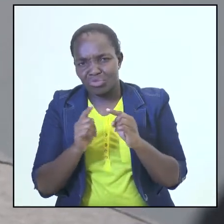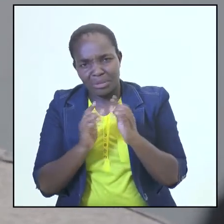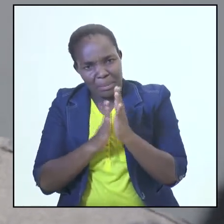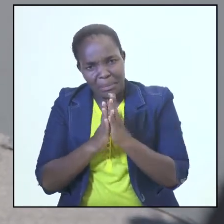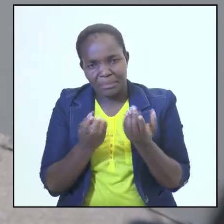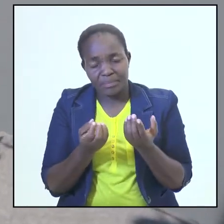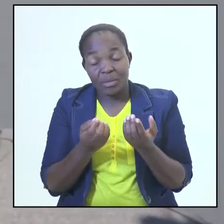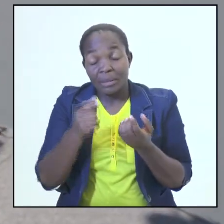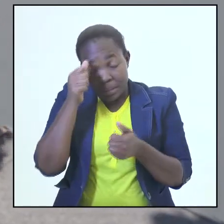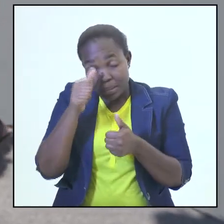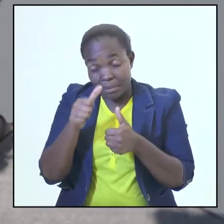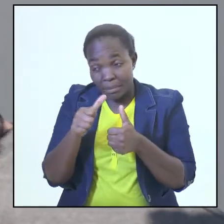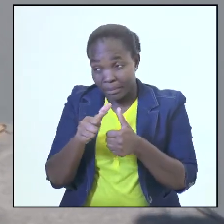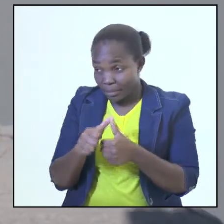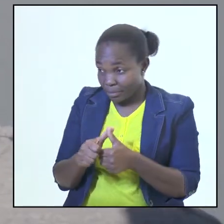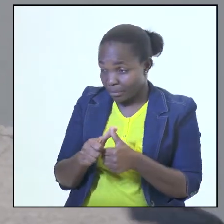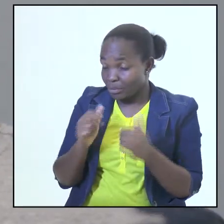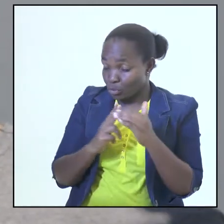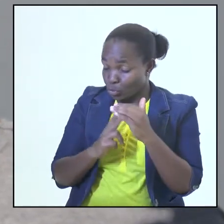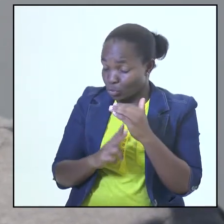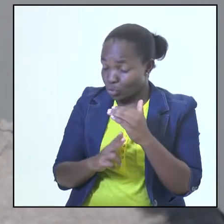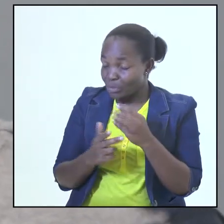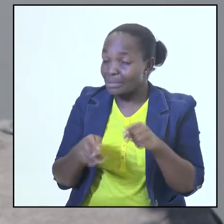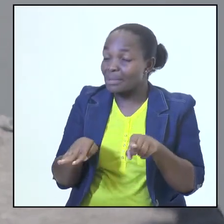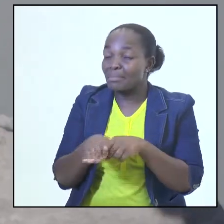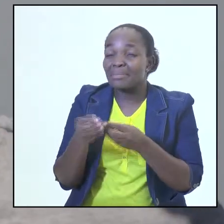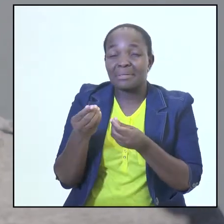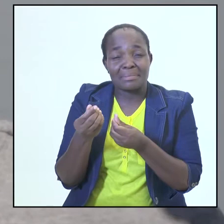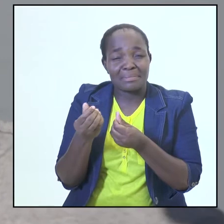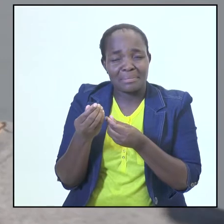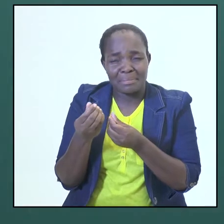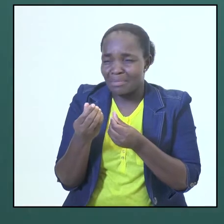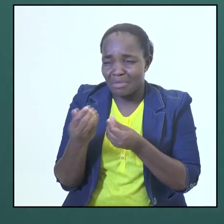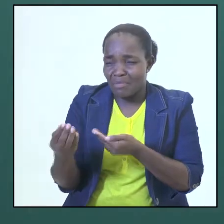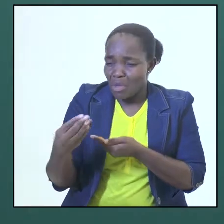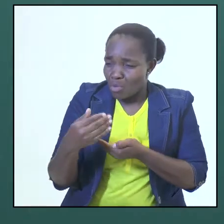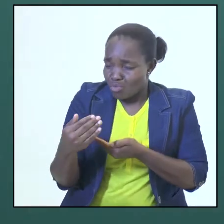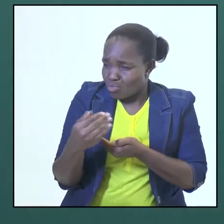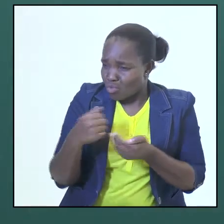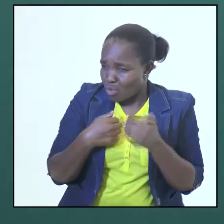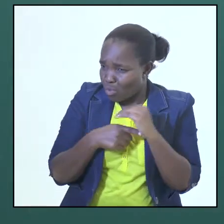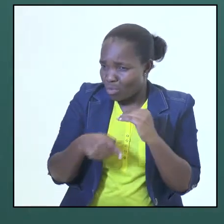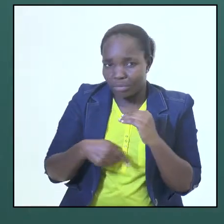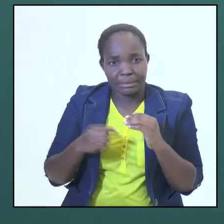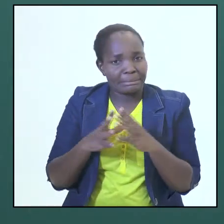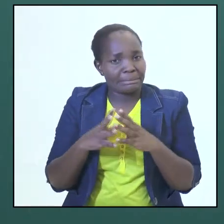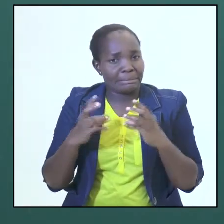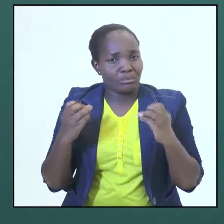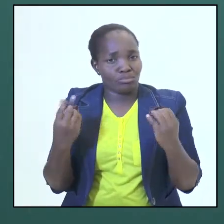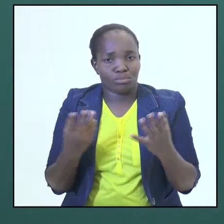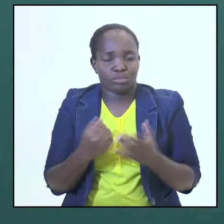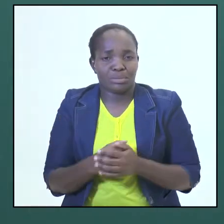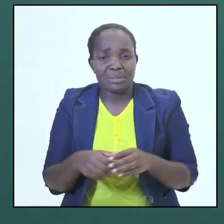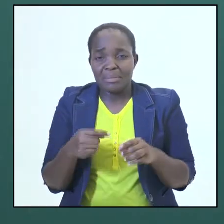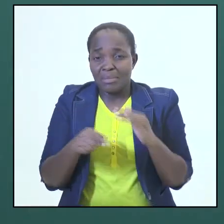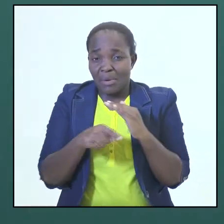amount of money tourism brings into our country and the amount of jobs they produce for our people. Tourism earns countries in Africa about